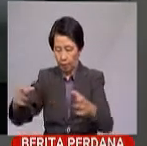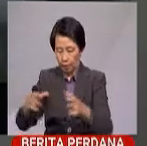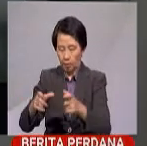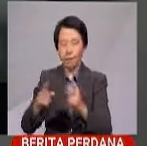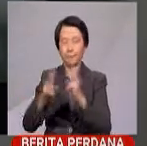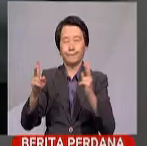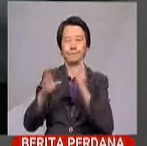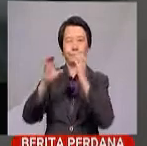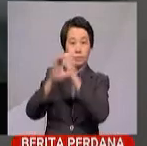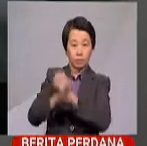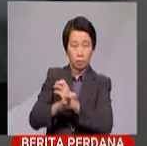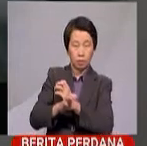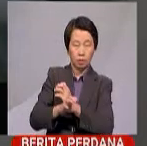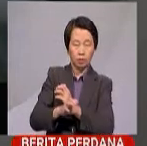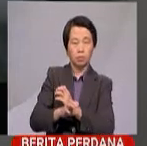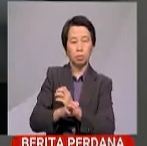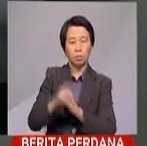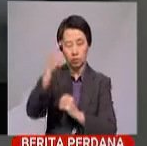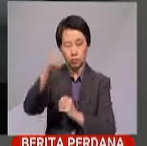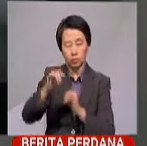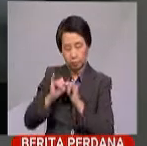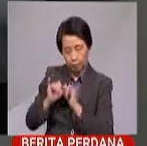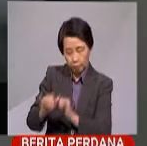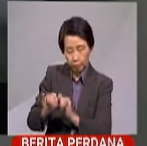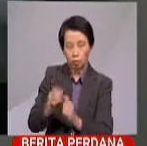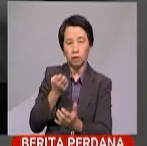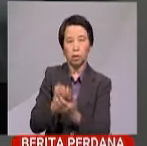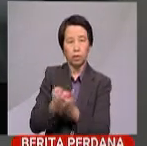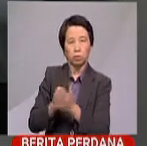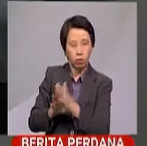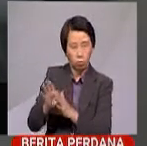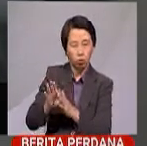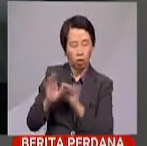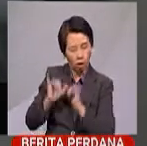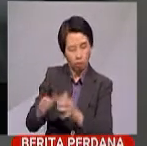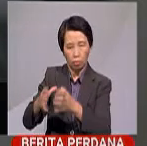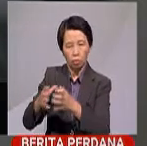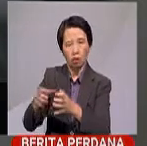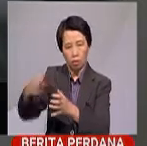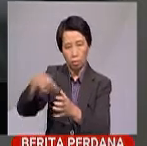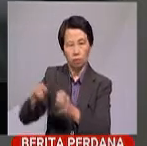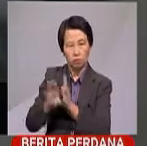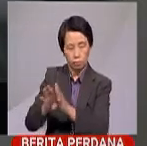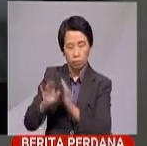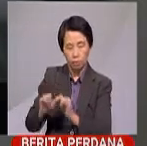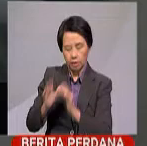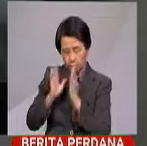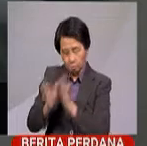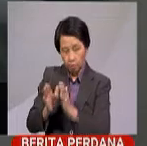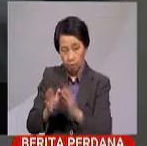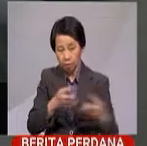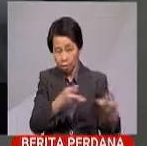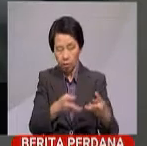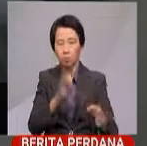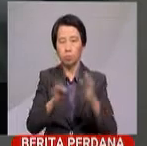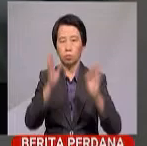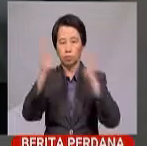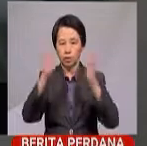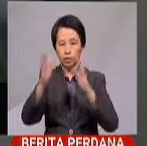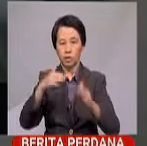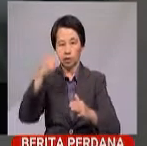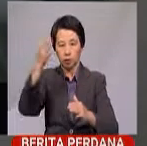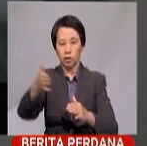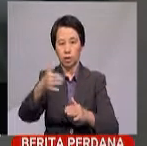challenge facing us will be to maintain economic growth after all Malaysia is still a next